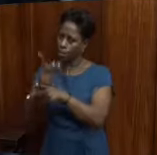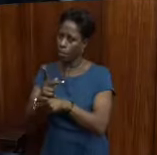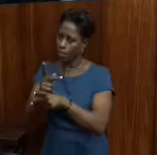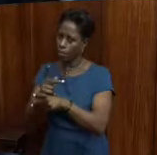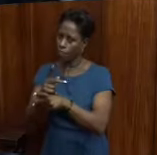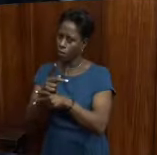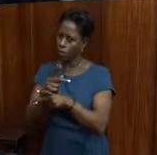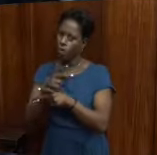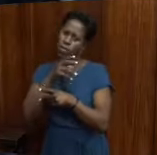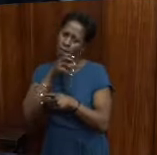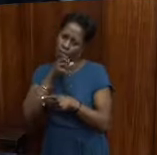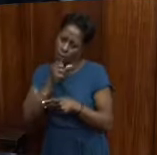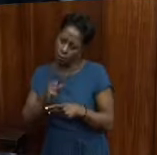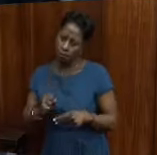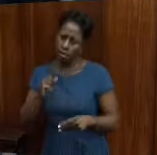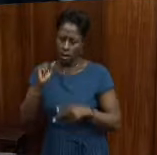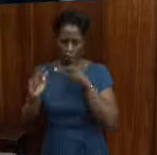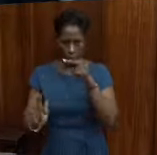whom are